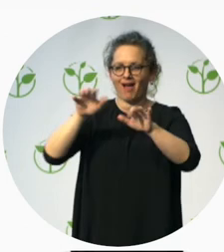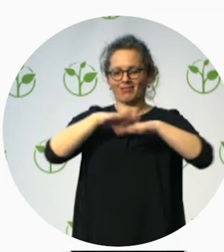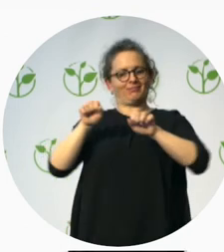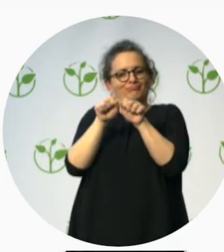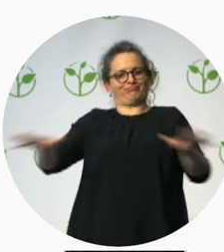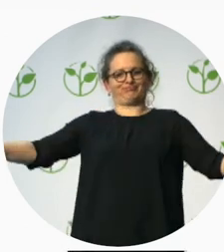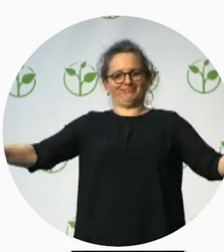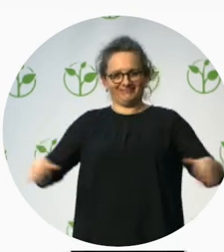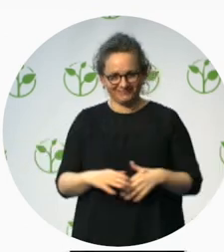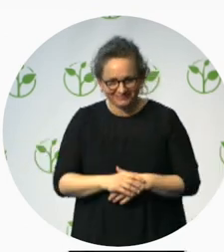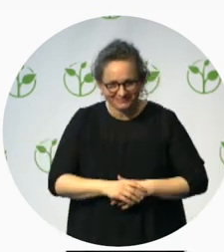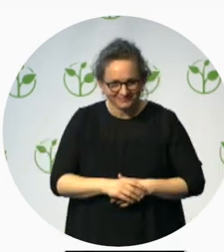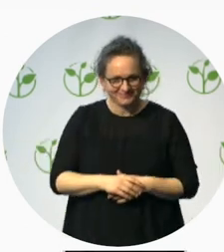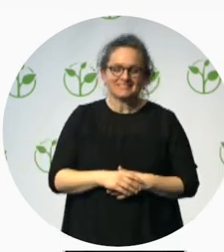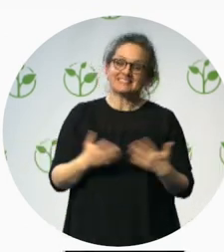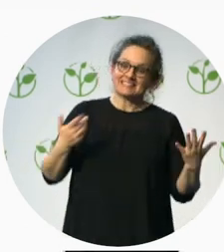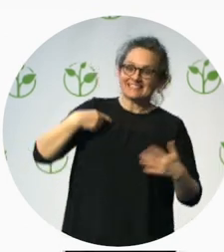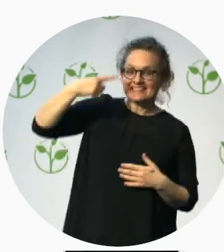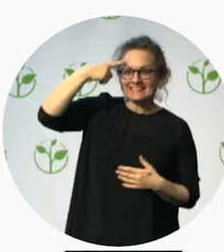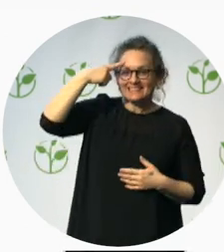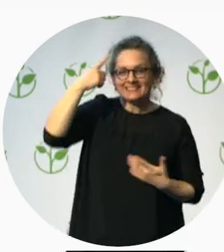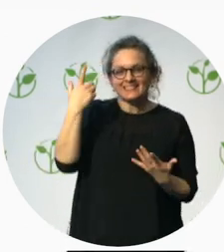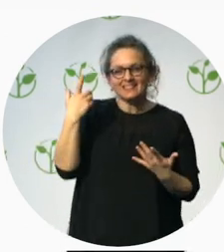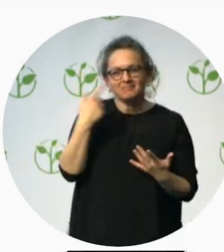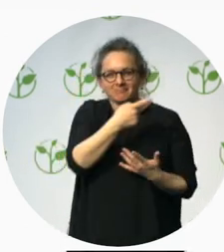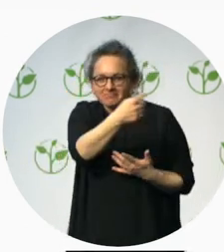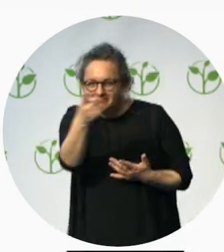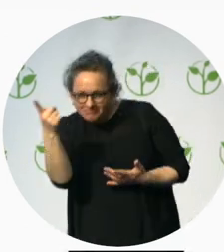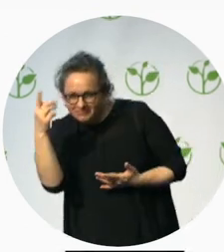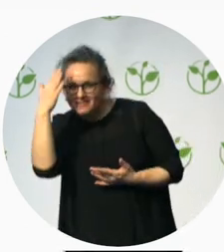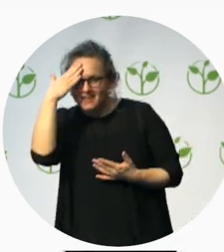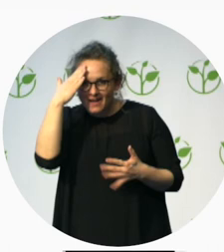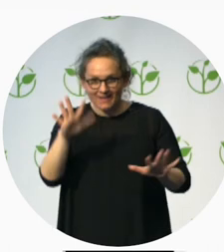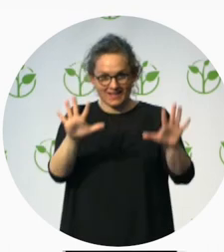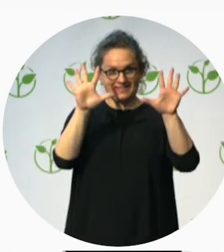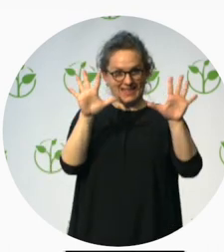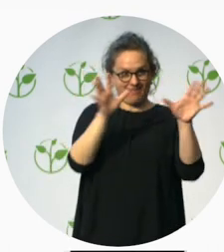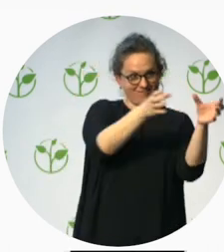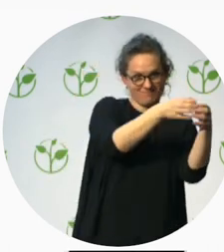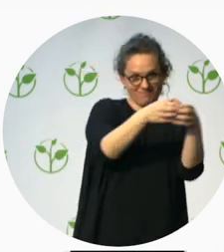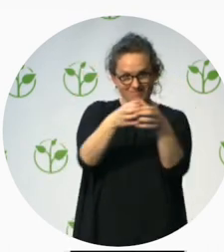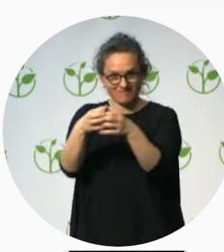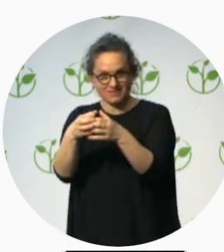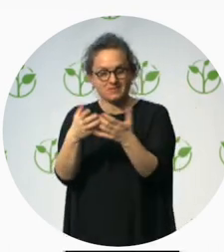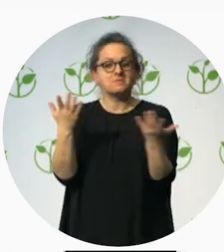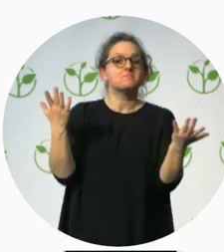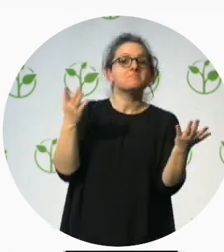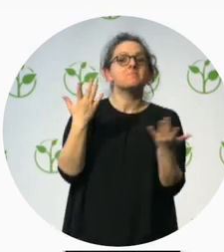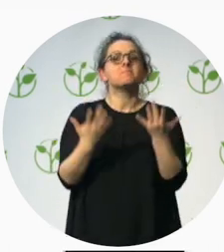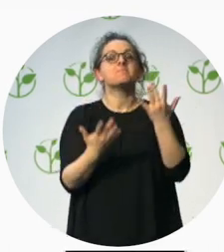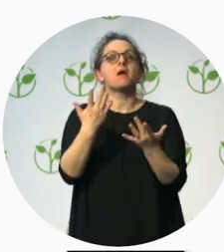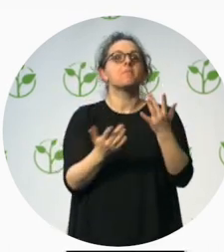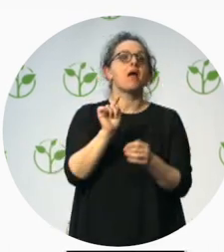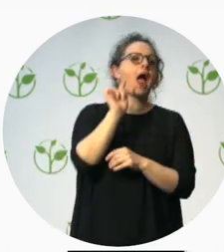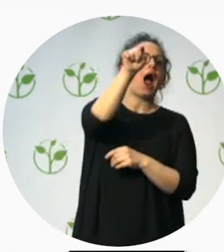10 innovators in the contact zone outside the plenary room. If not, take the opportunity